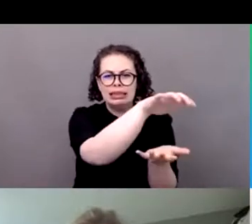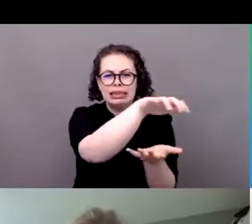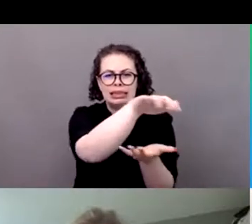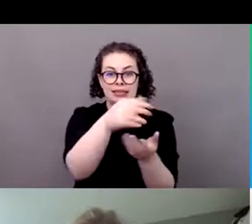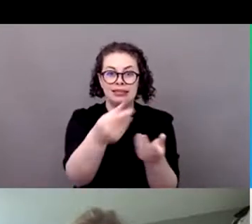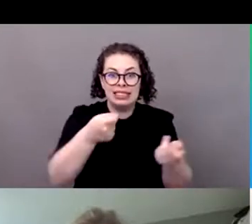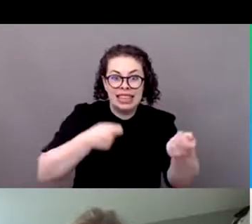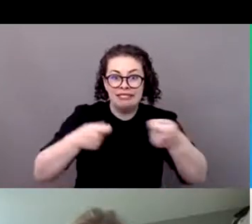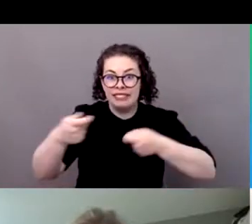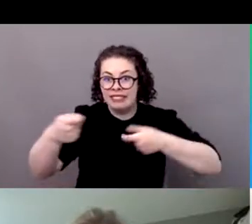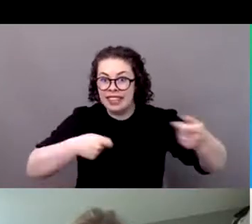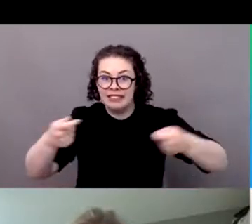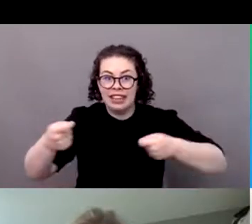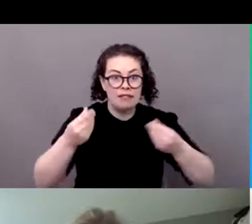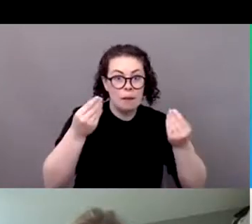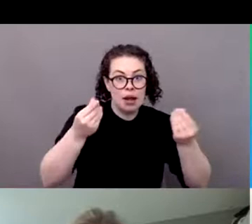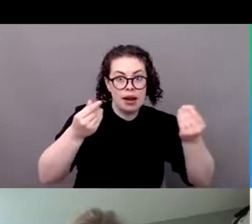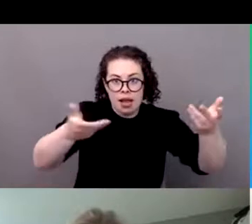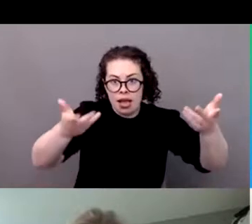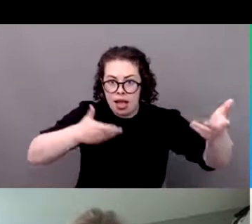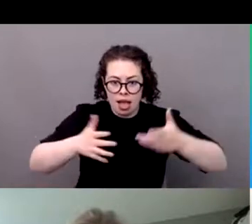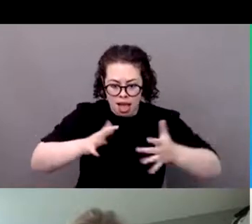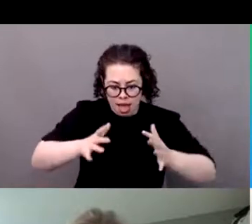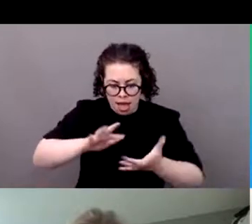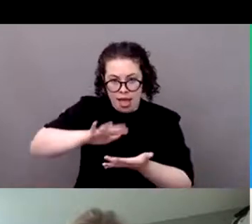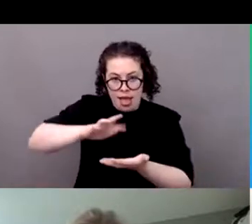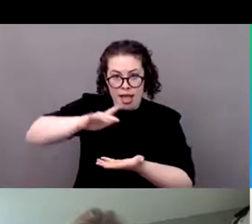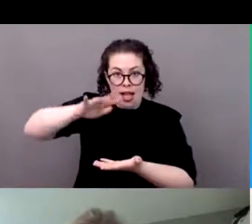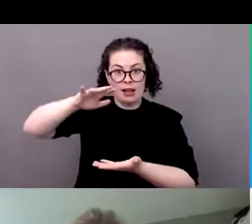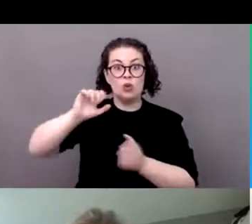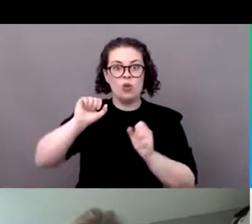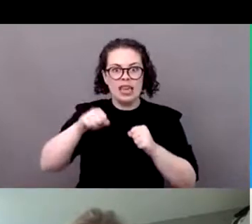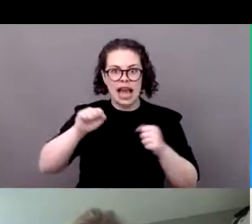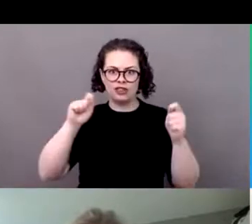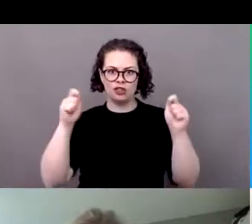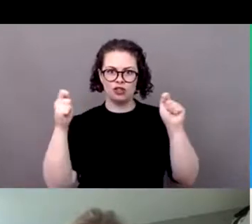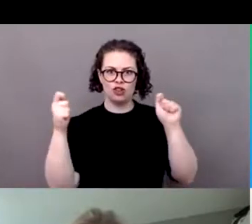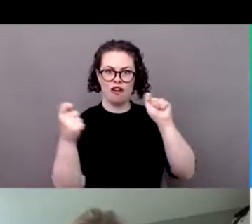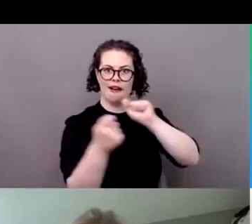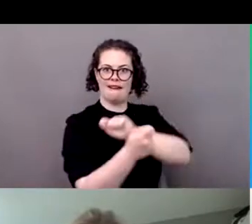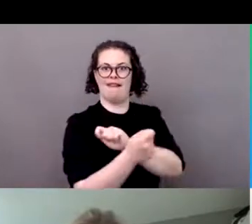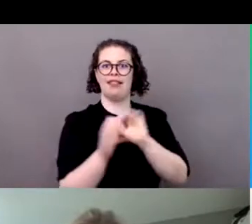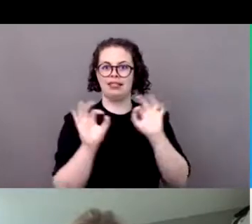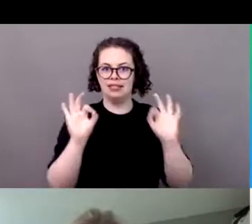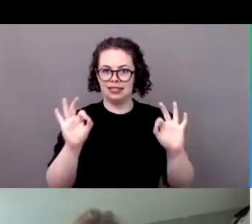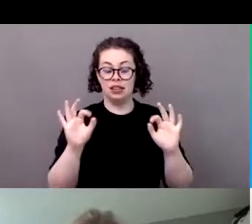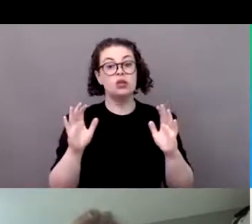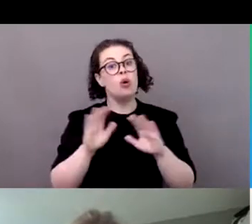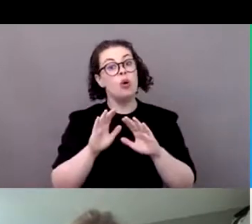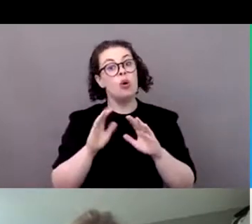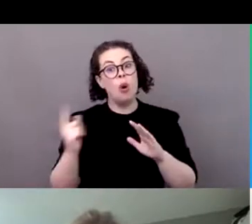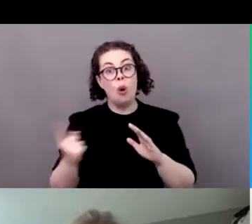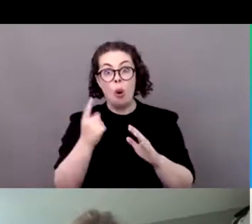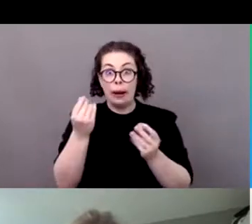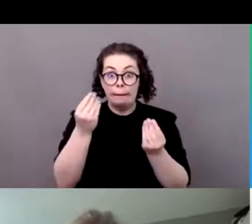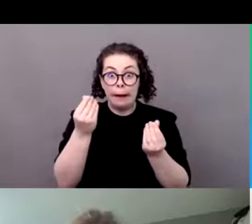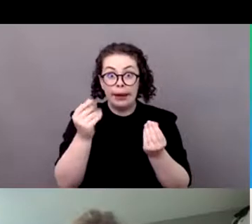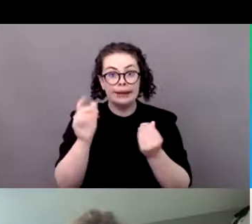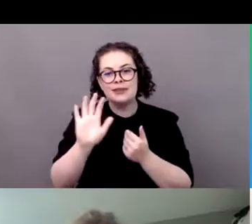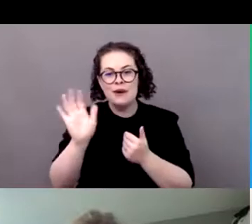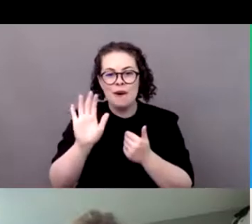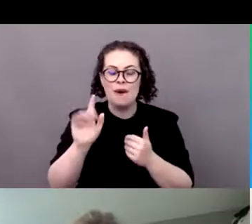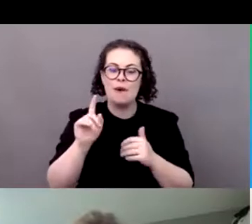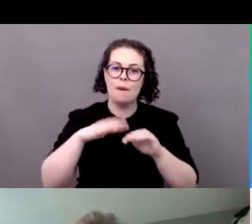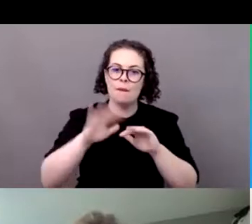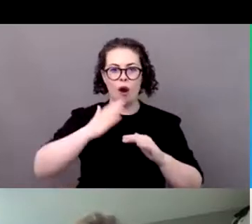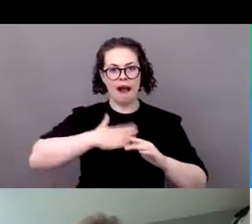in raising funds for making this intervention. So of course, it's not only about the funds that will be raised, but it's more on the